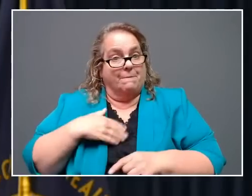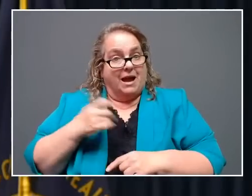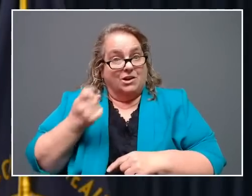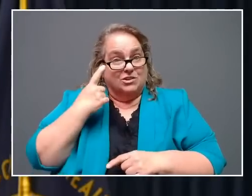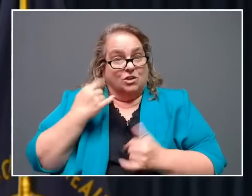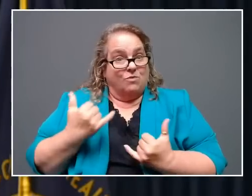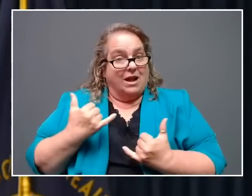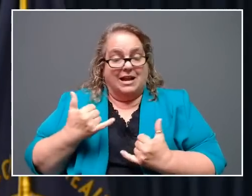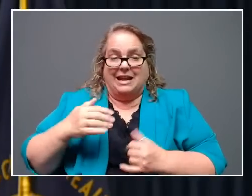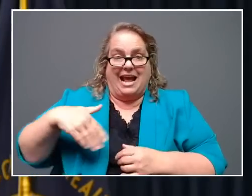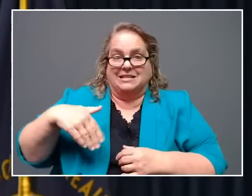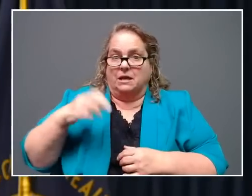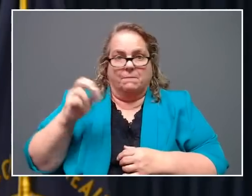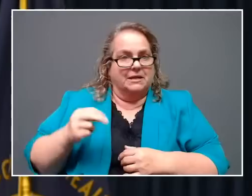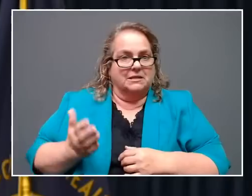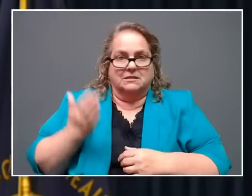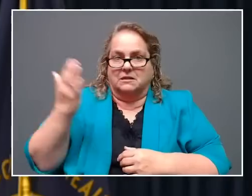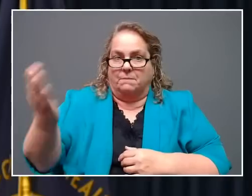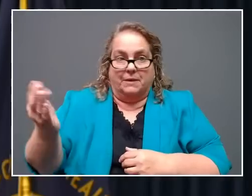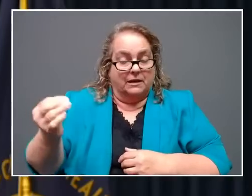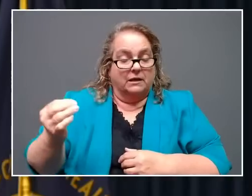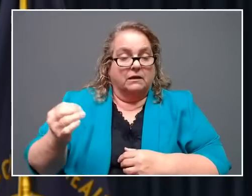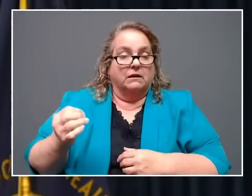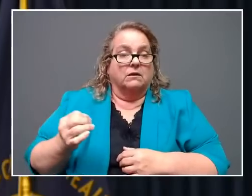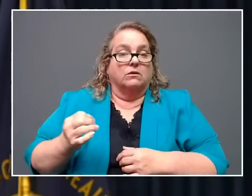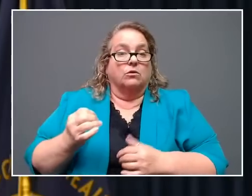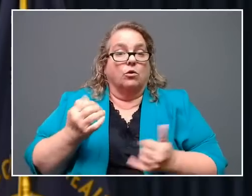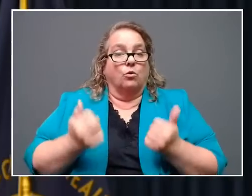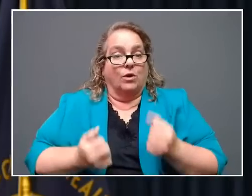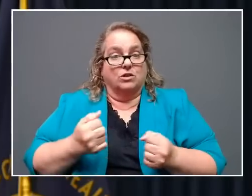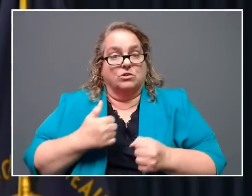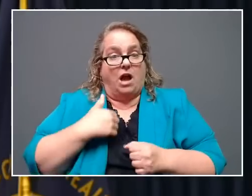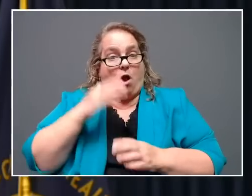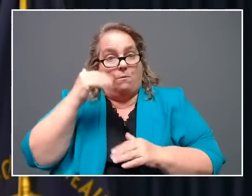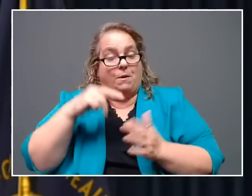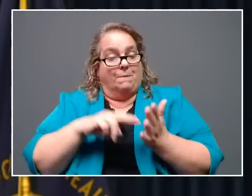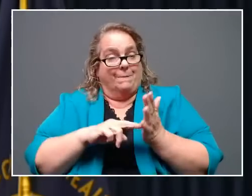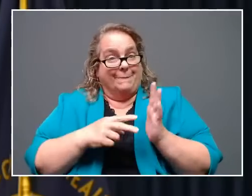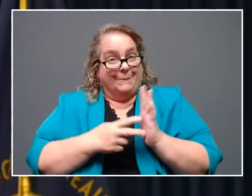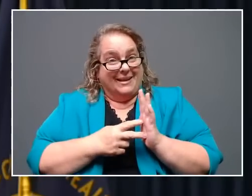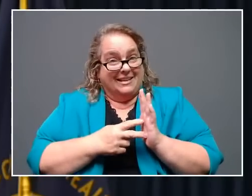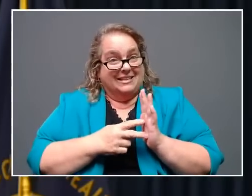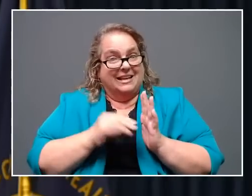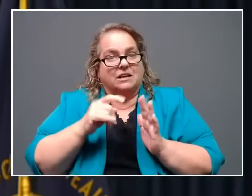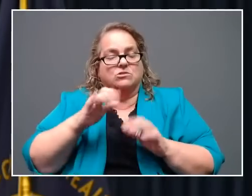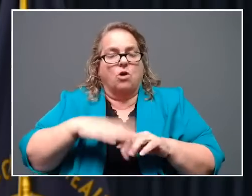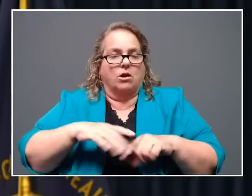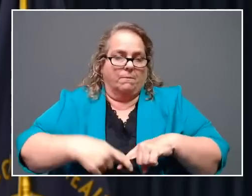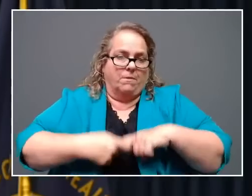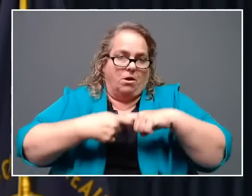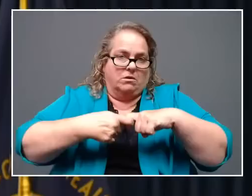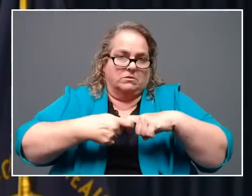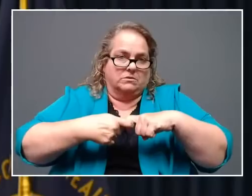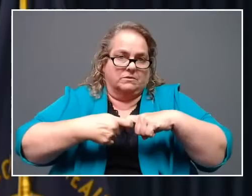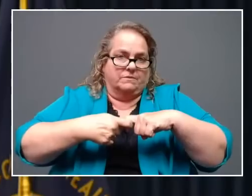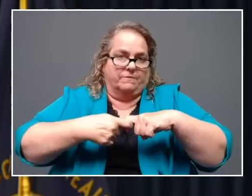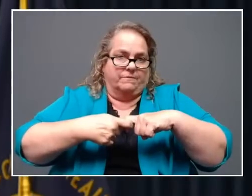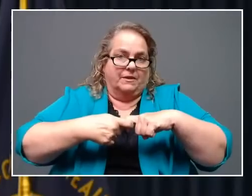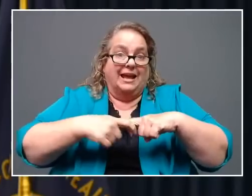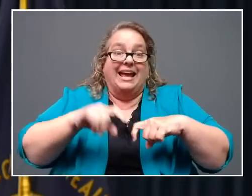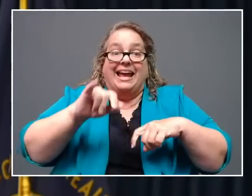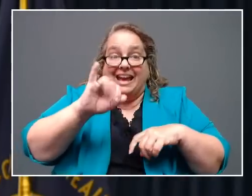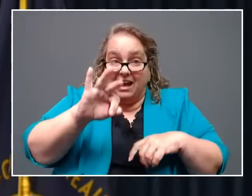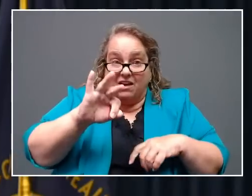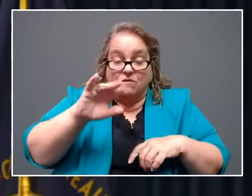not been submitted, which I hope means in the very least it's on pause. If the president makes